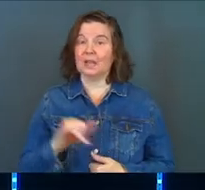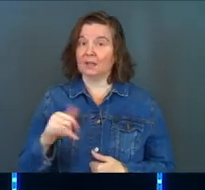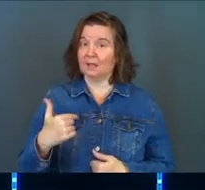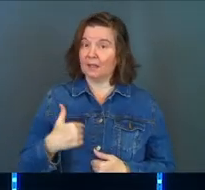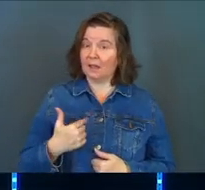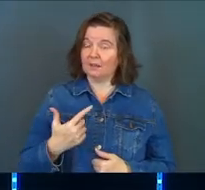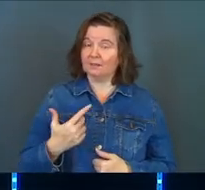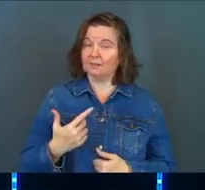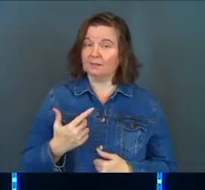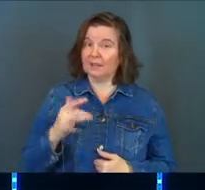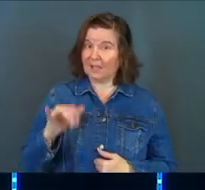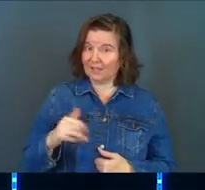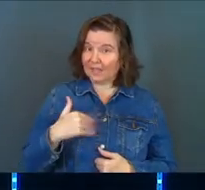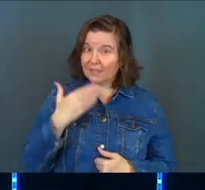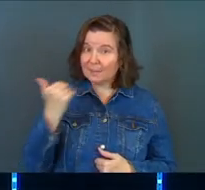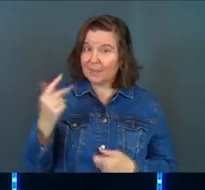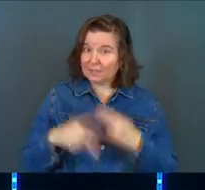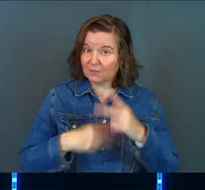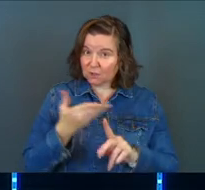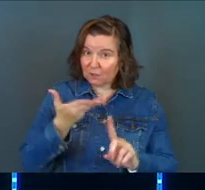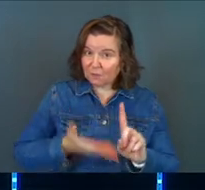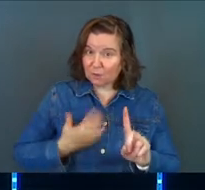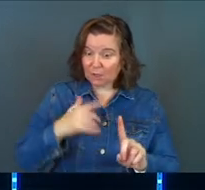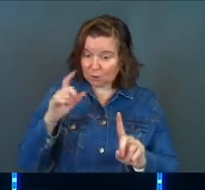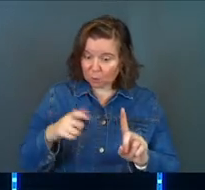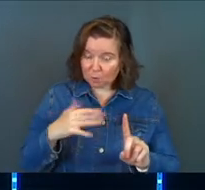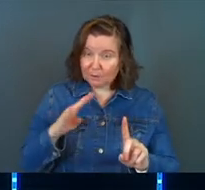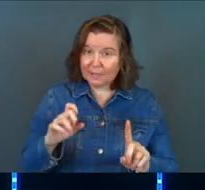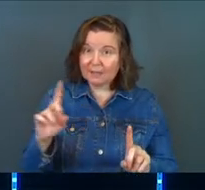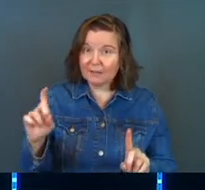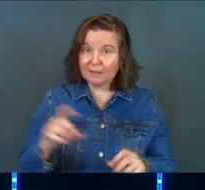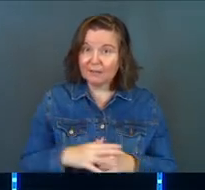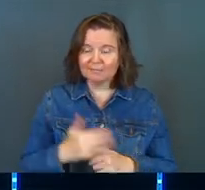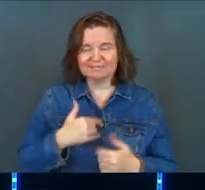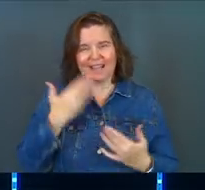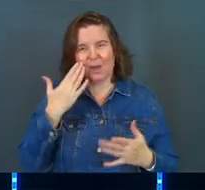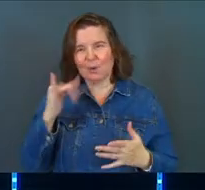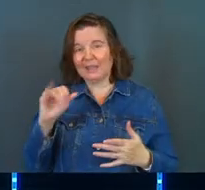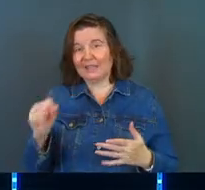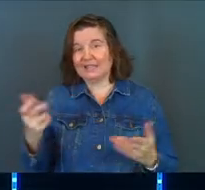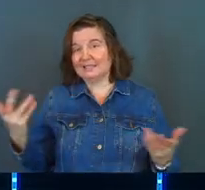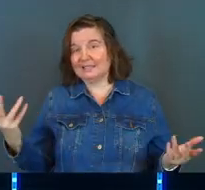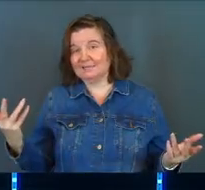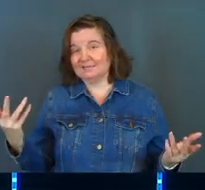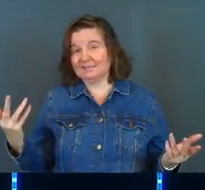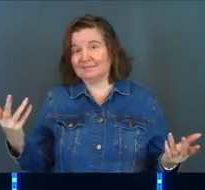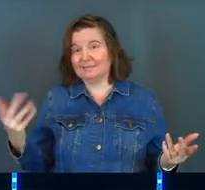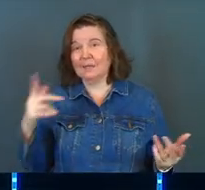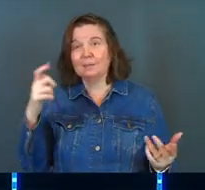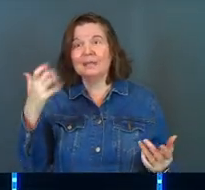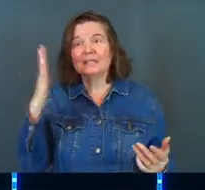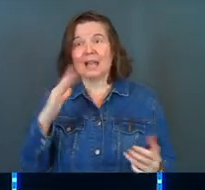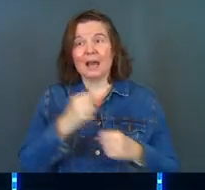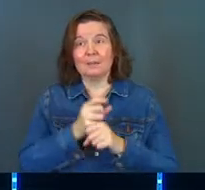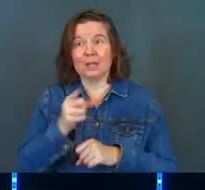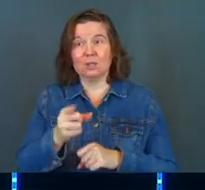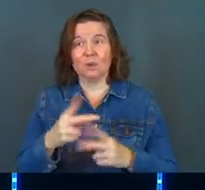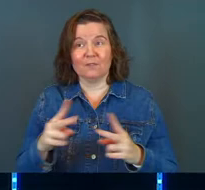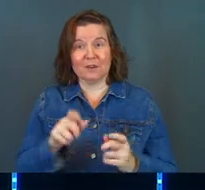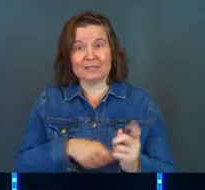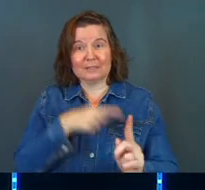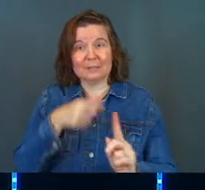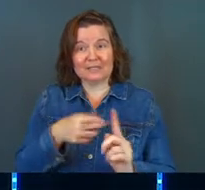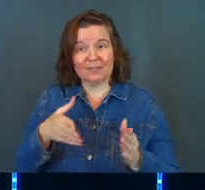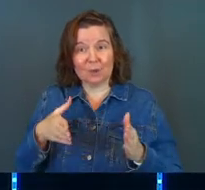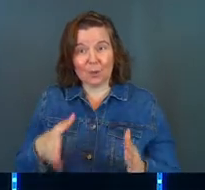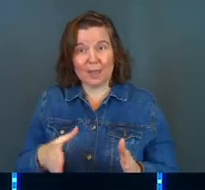And is that the best version of you that you're supposed to be? I don't know that it is. Because God made you a very